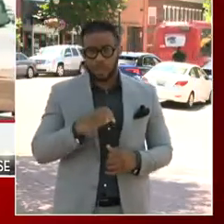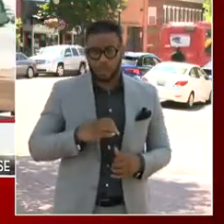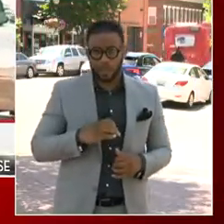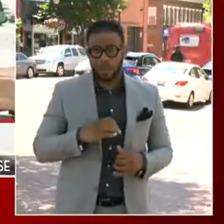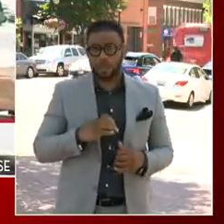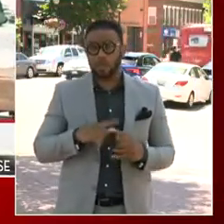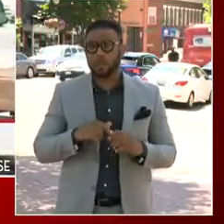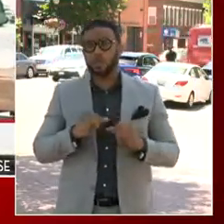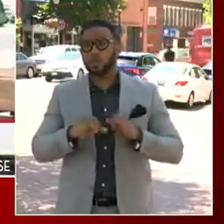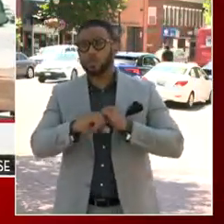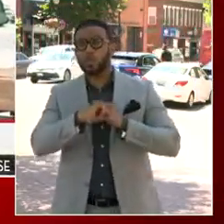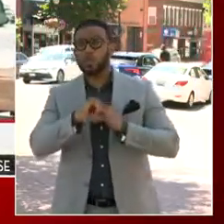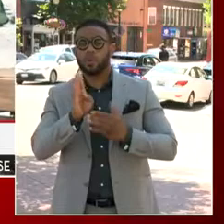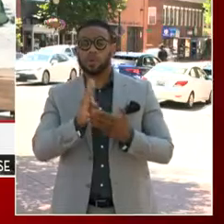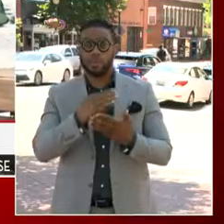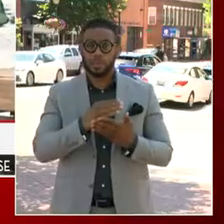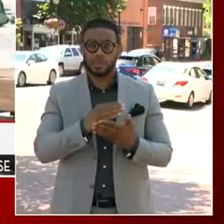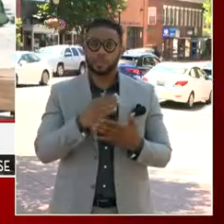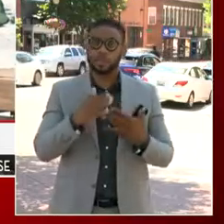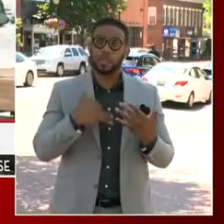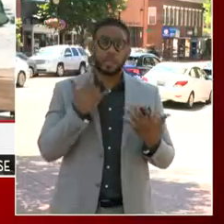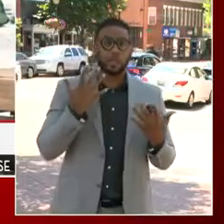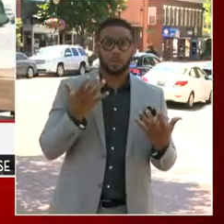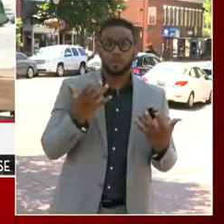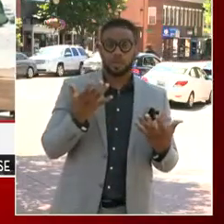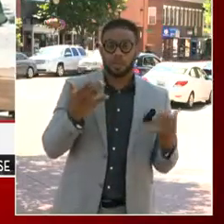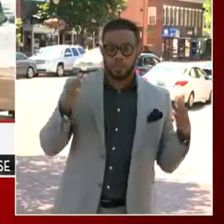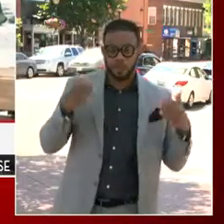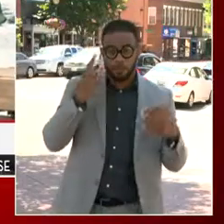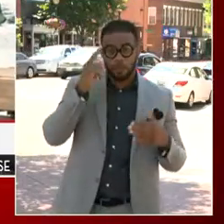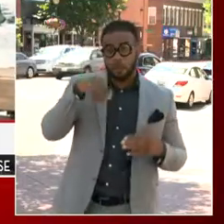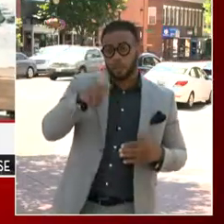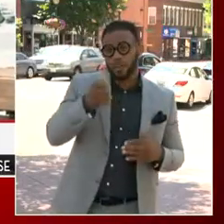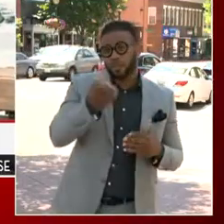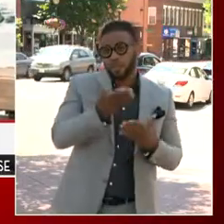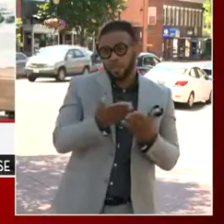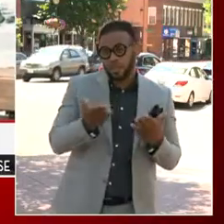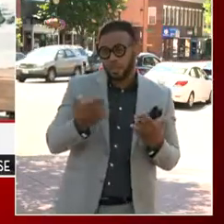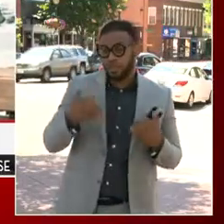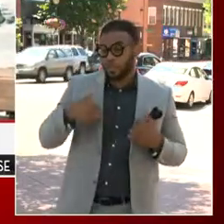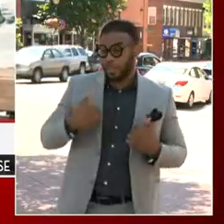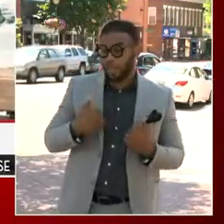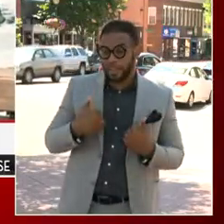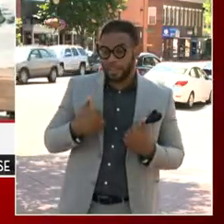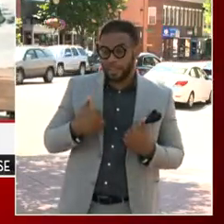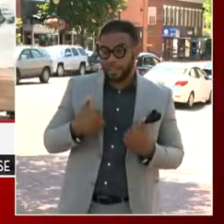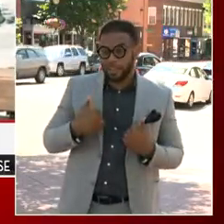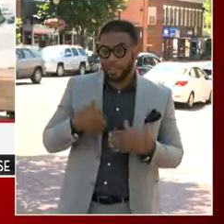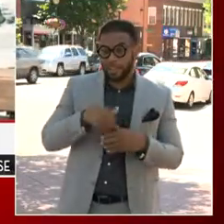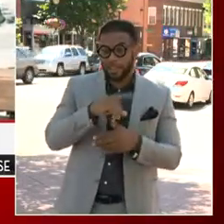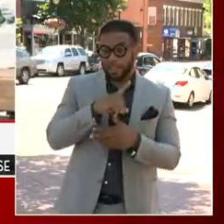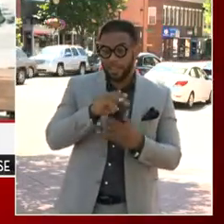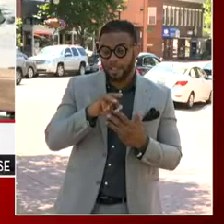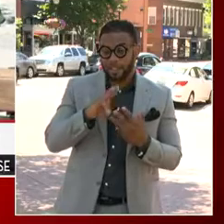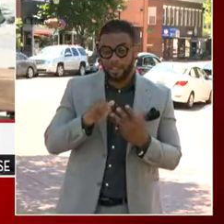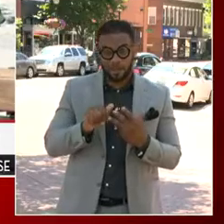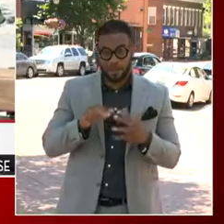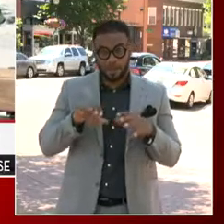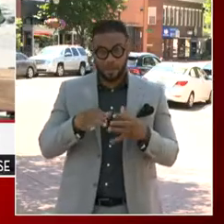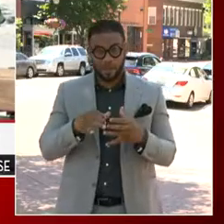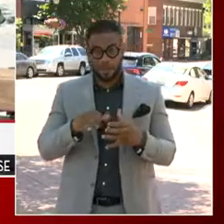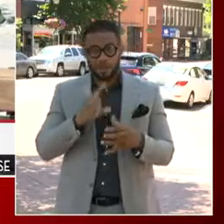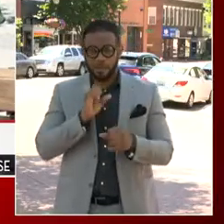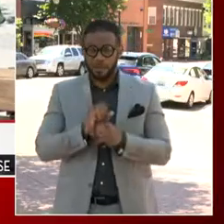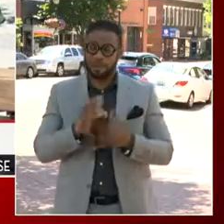in order to promote that budget. And so I just want to highlight for you all a few things that we have in Demois' cluster. that